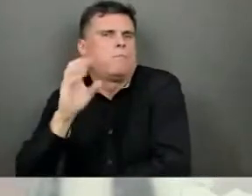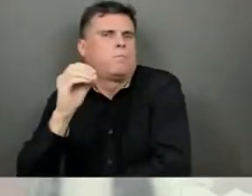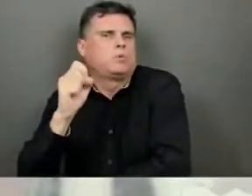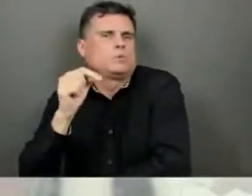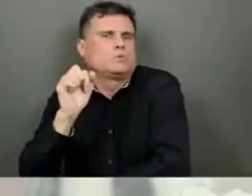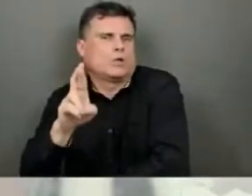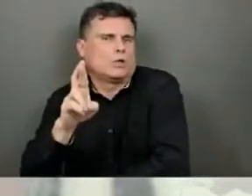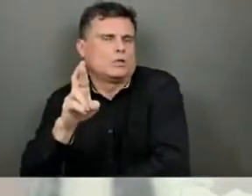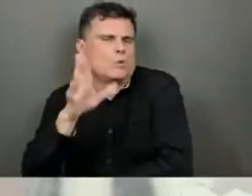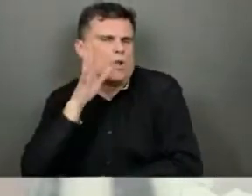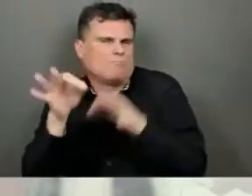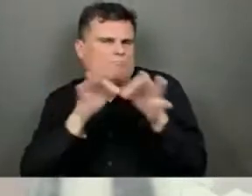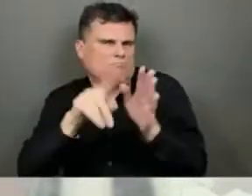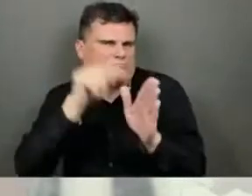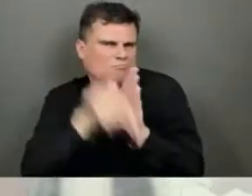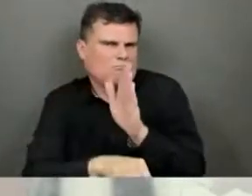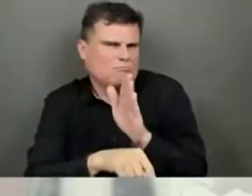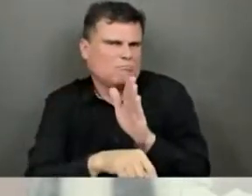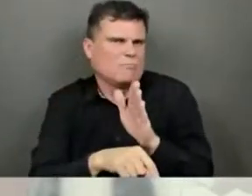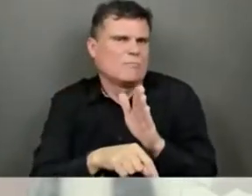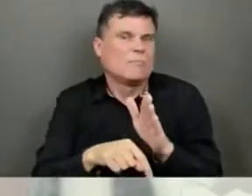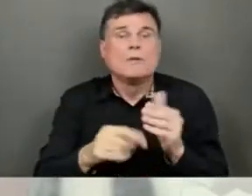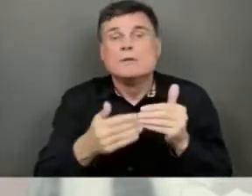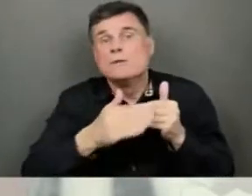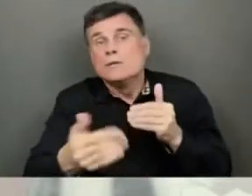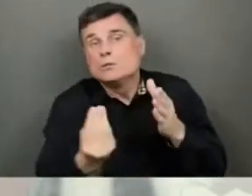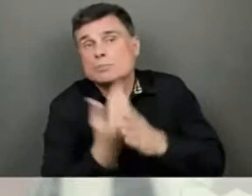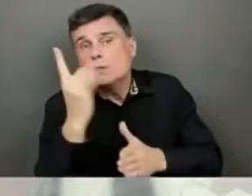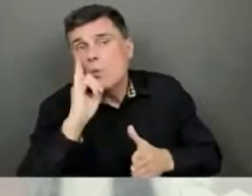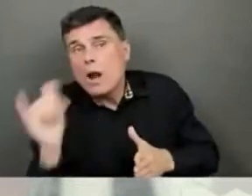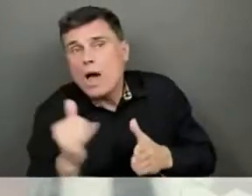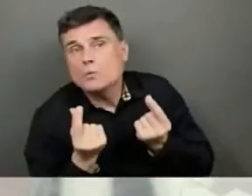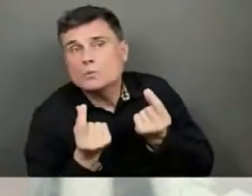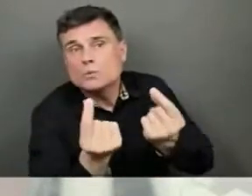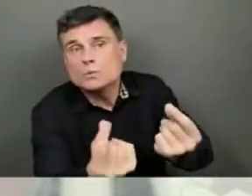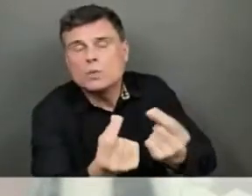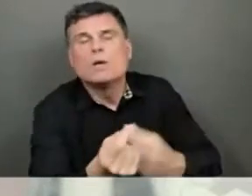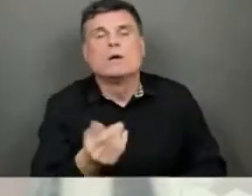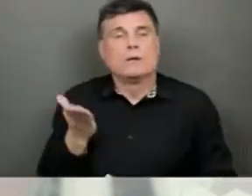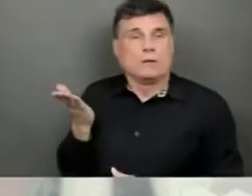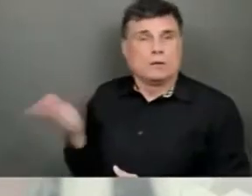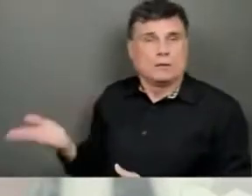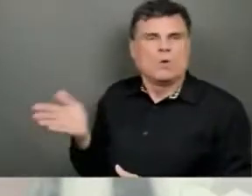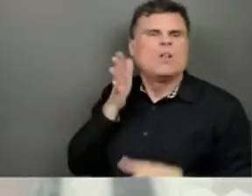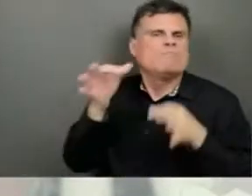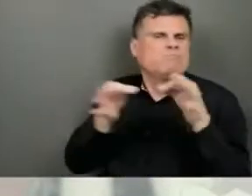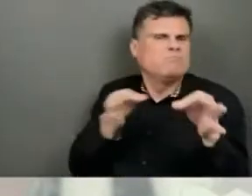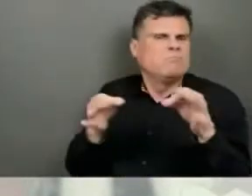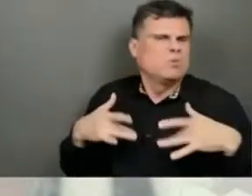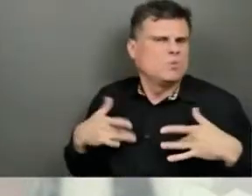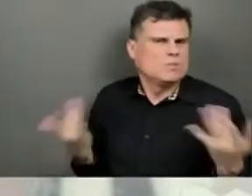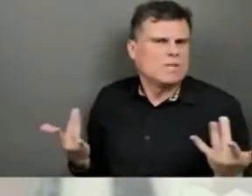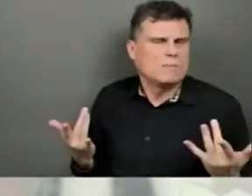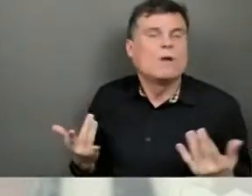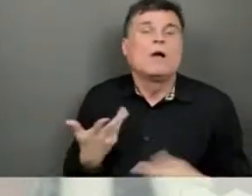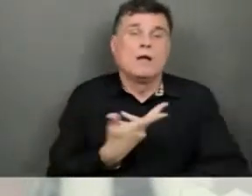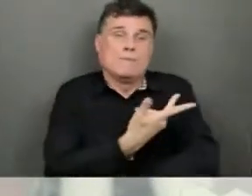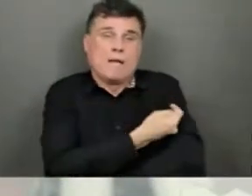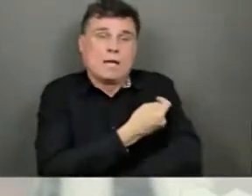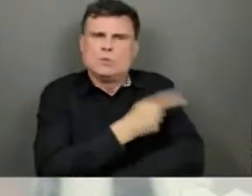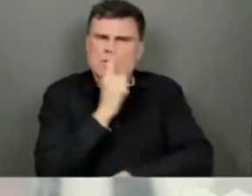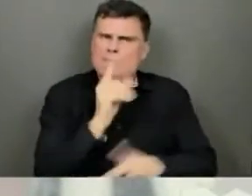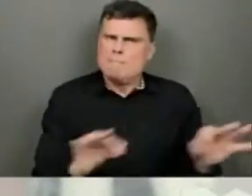requirements, fundamental to when we receive vaccinations, which is vaccines that protect first those who are most vulnerable